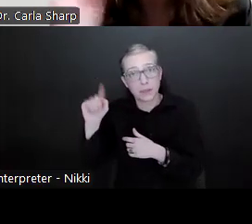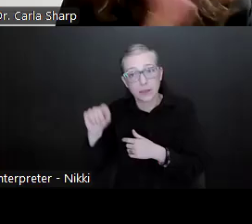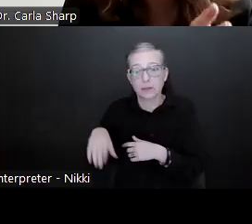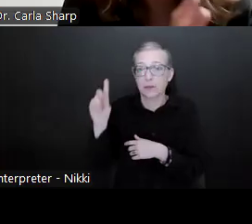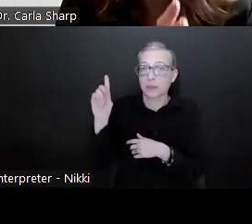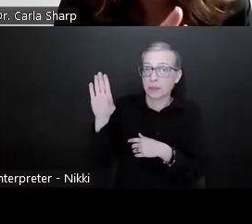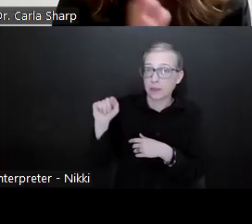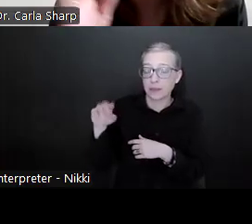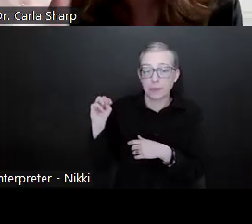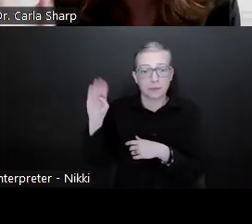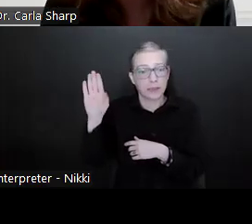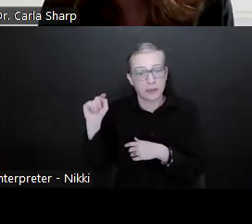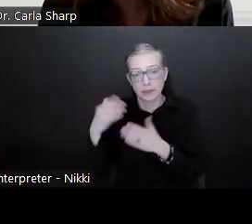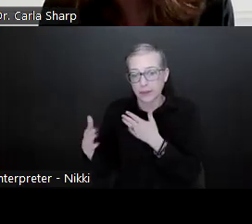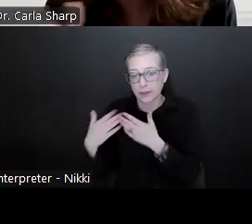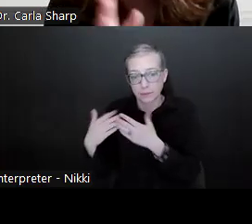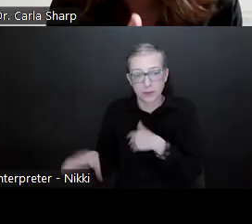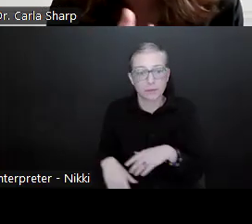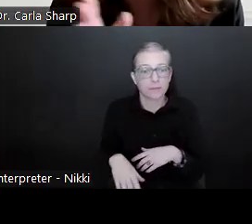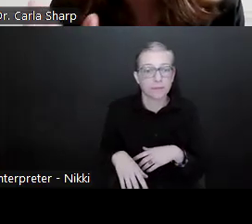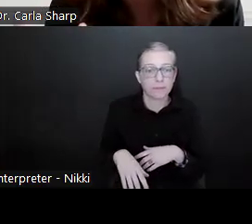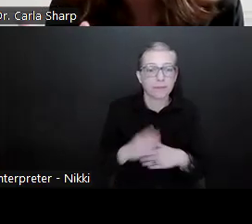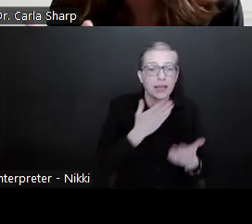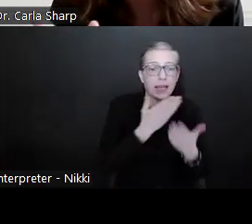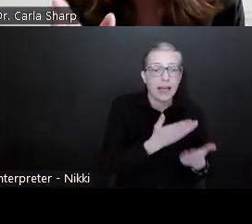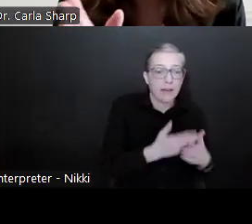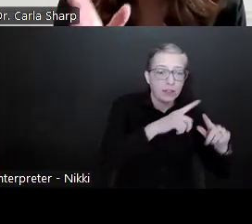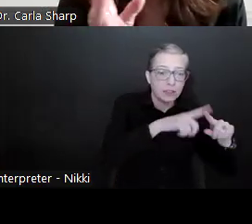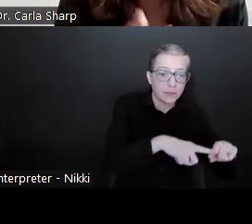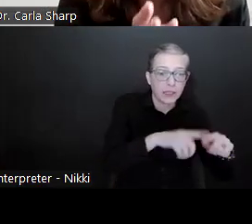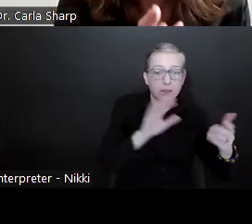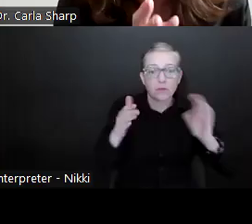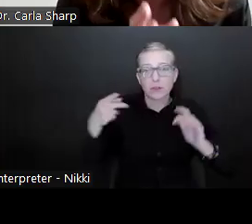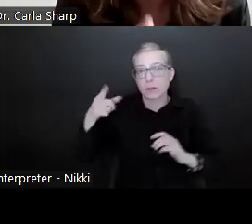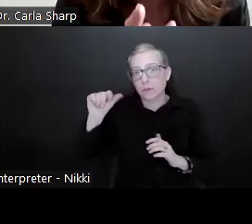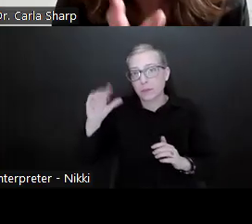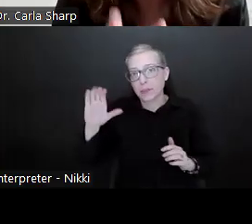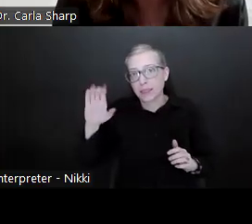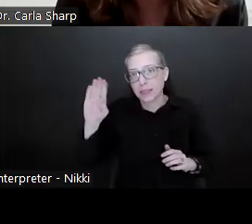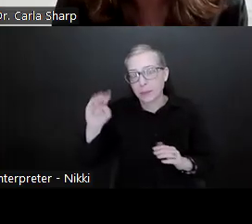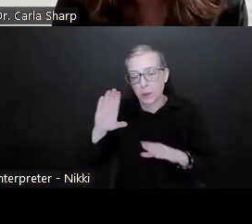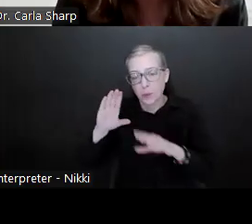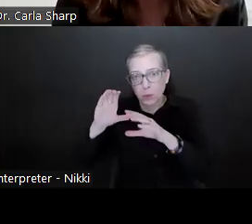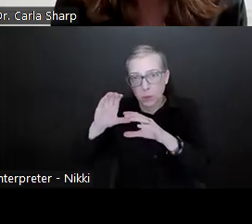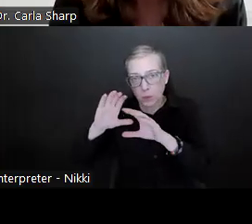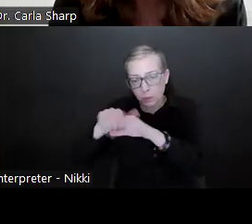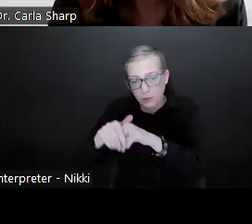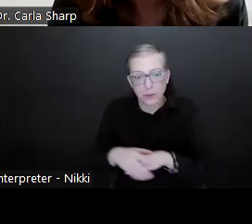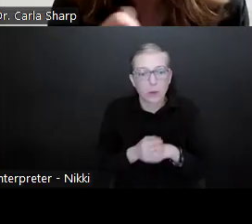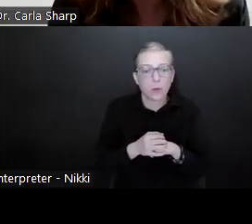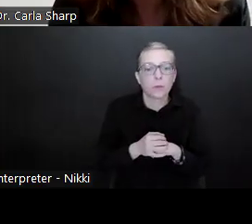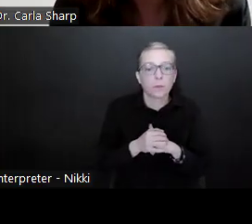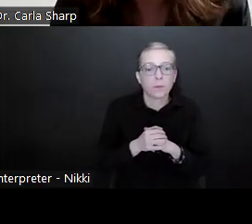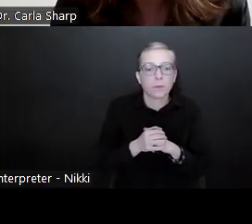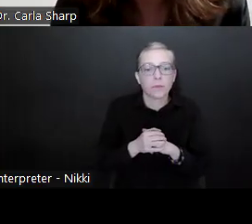MBT. Evidence-based treatment versus placebo, which is only 0 to 4%, and then the alliance itself. When we